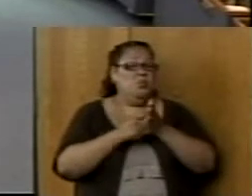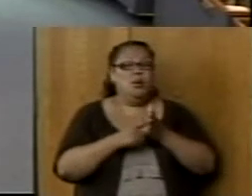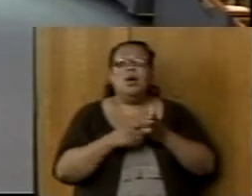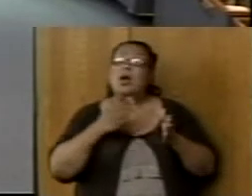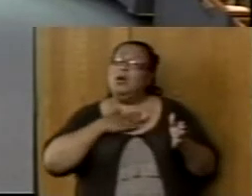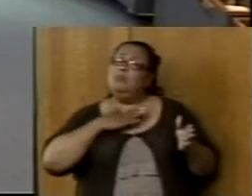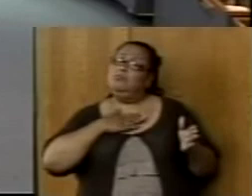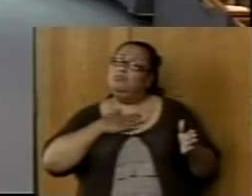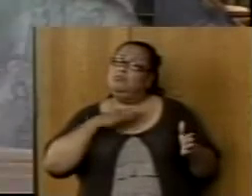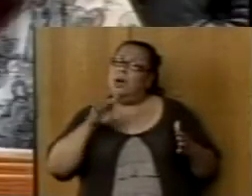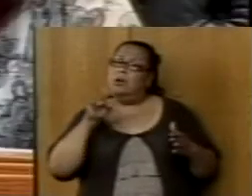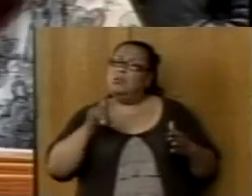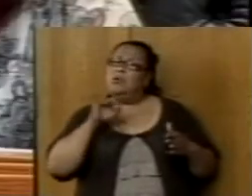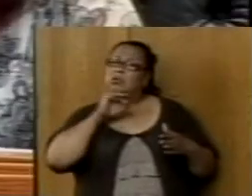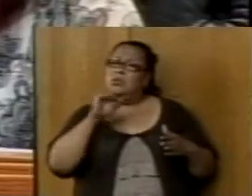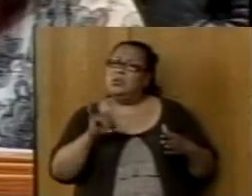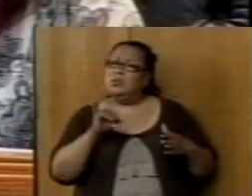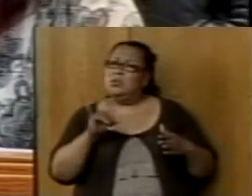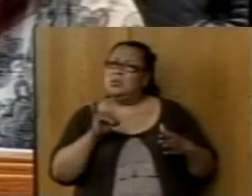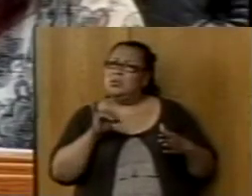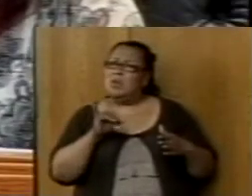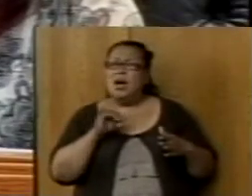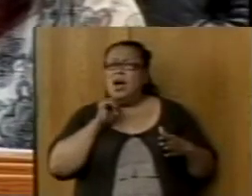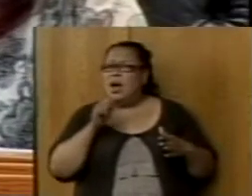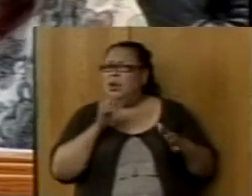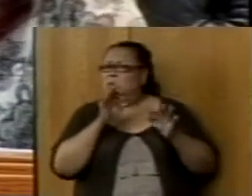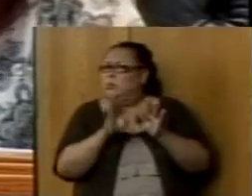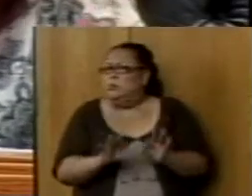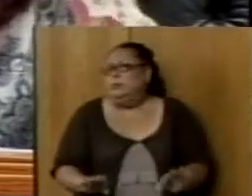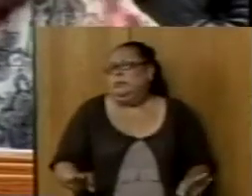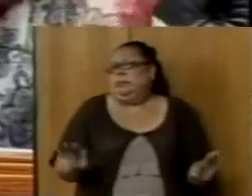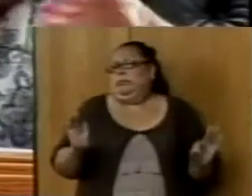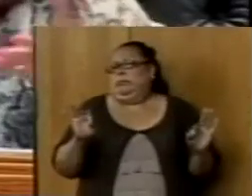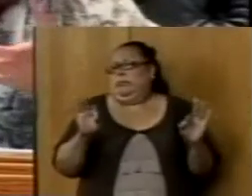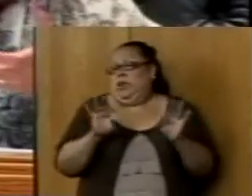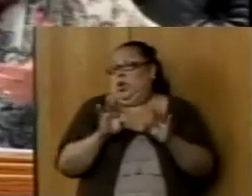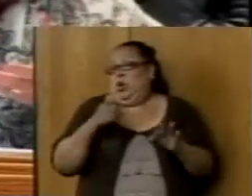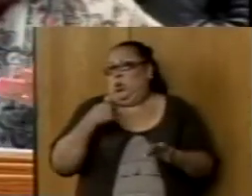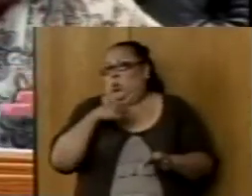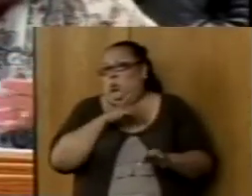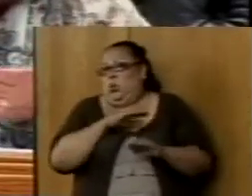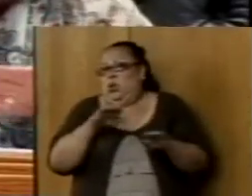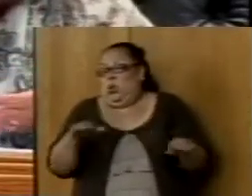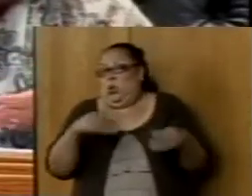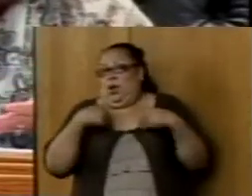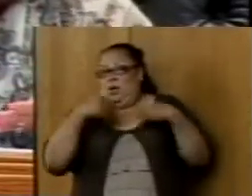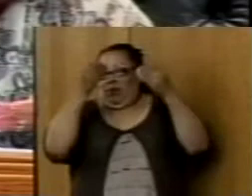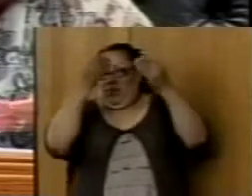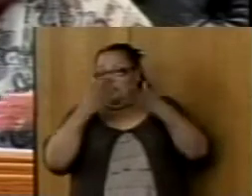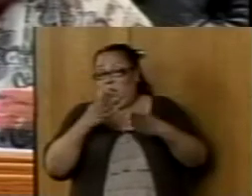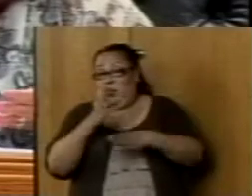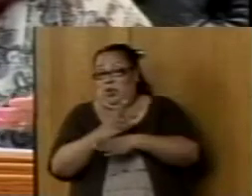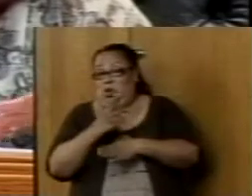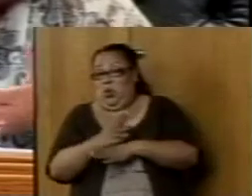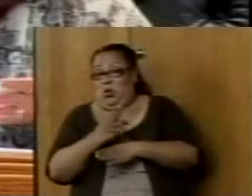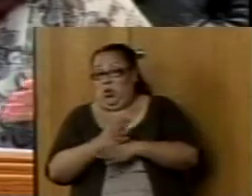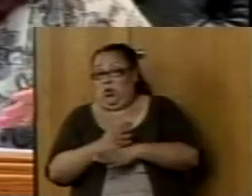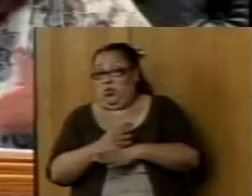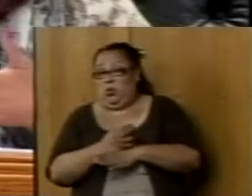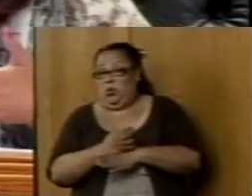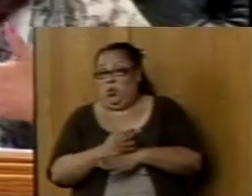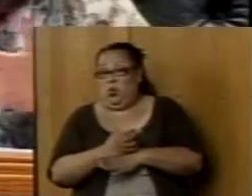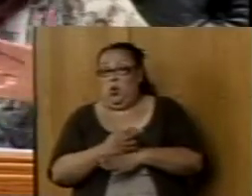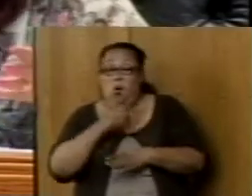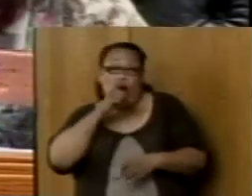guess my question is, how detrimental is it that because we don't have that information on the usage